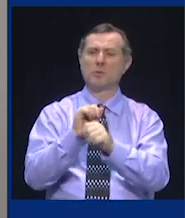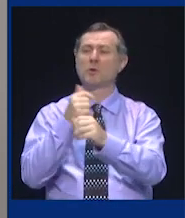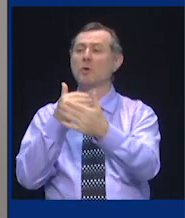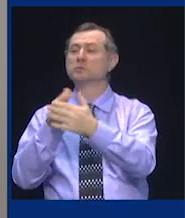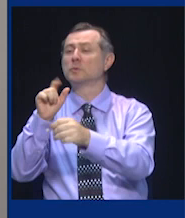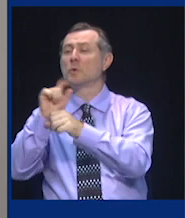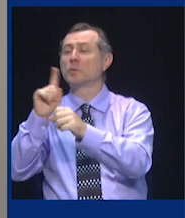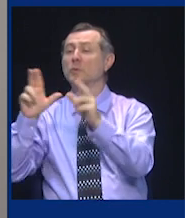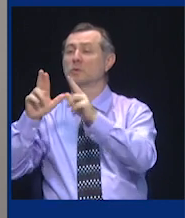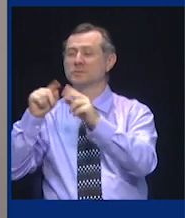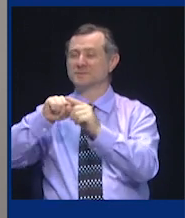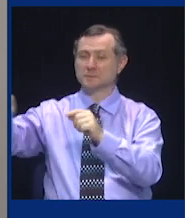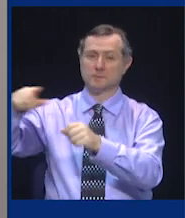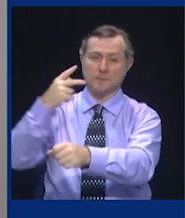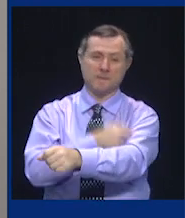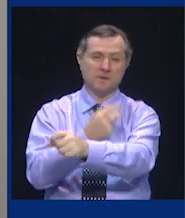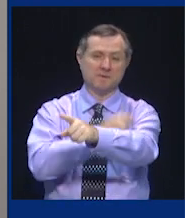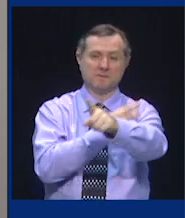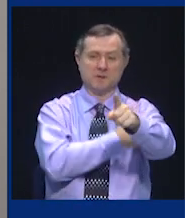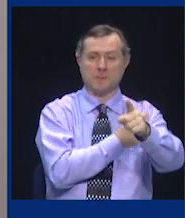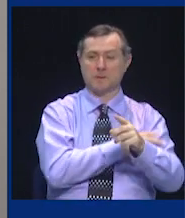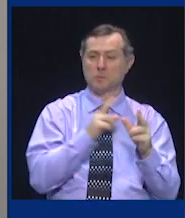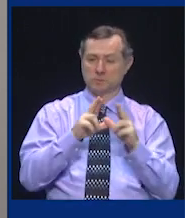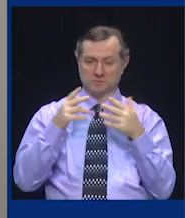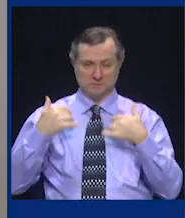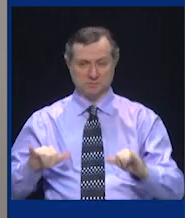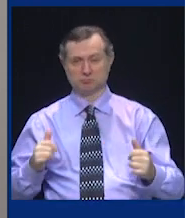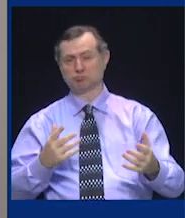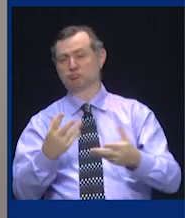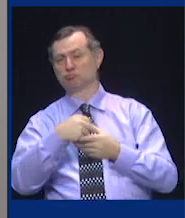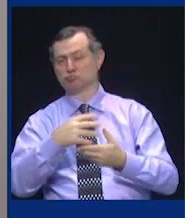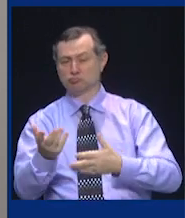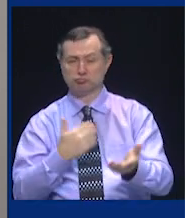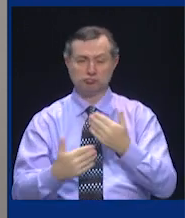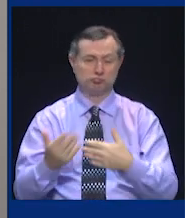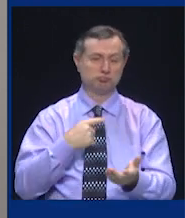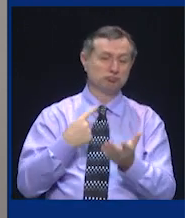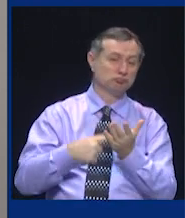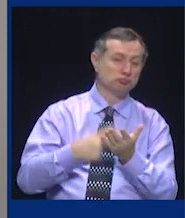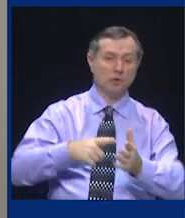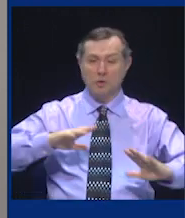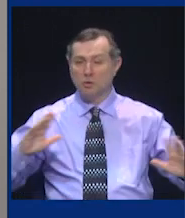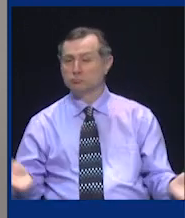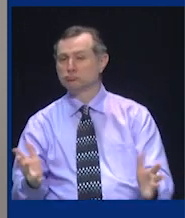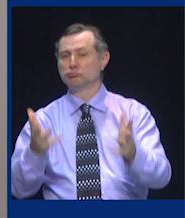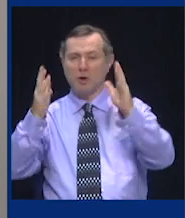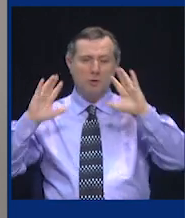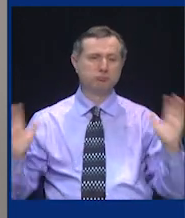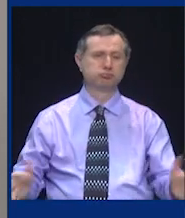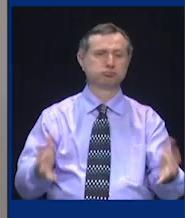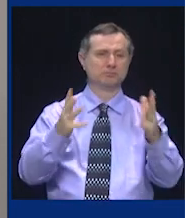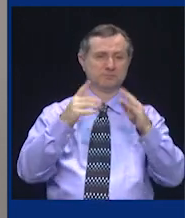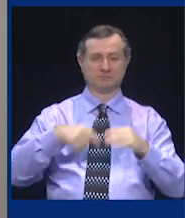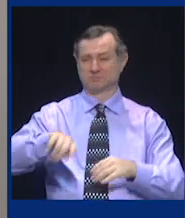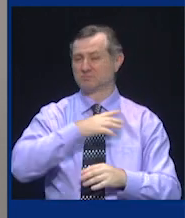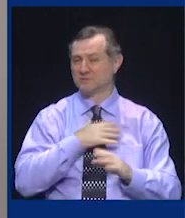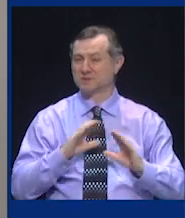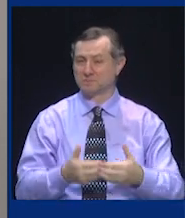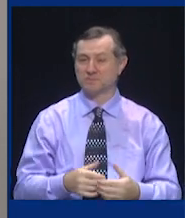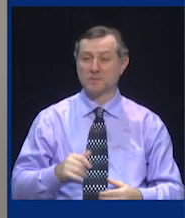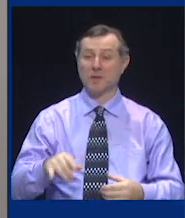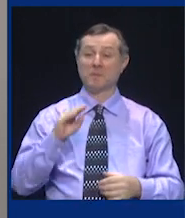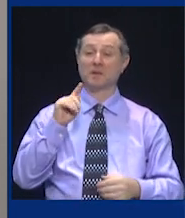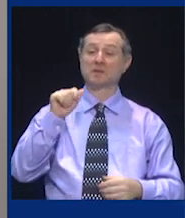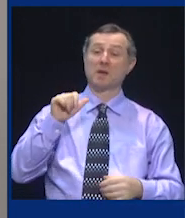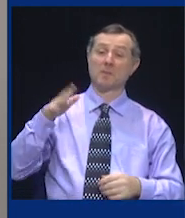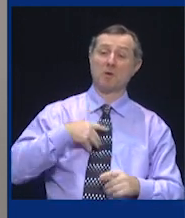And the labor unions are continue to be part of our outreach efforts going forward. It's been MTA's mission from the